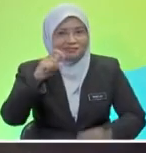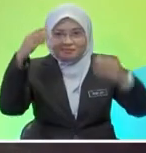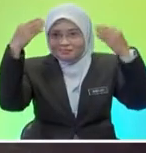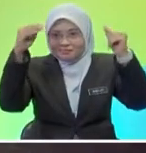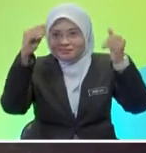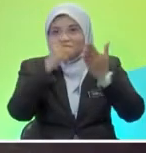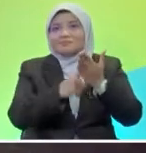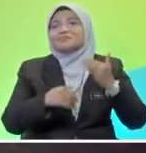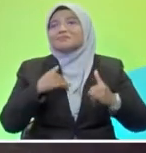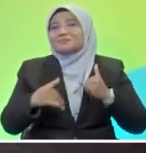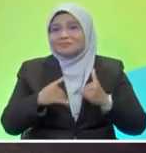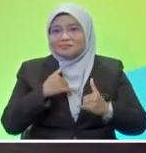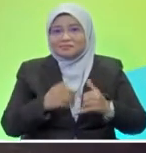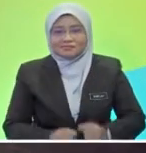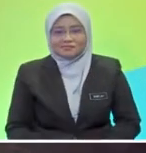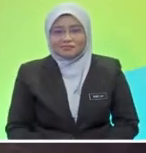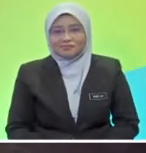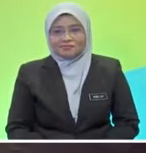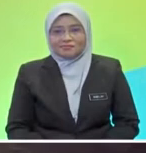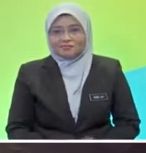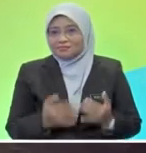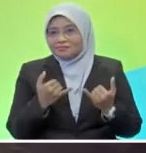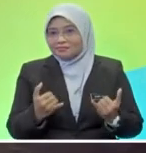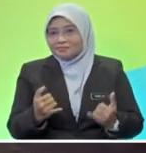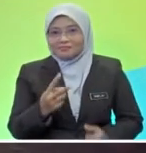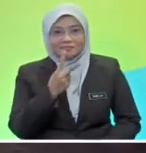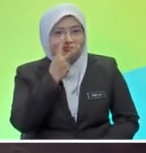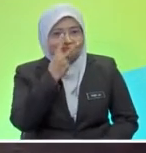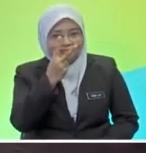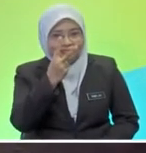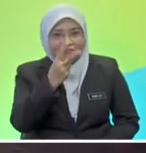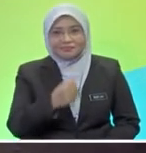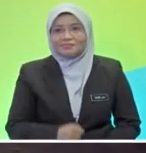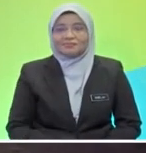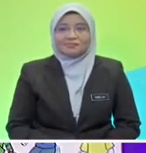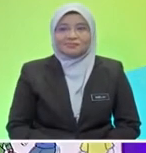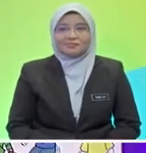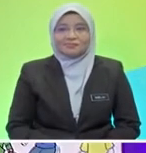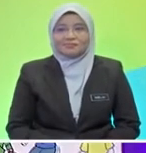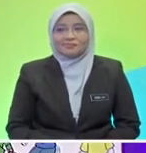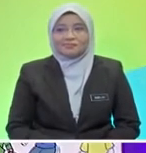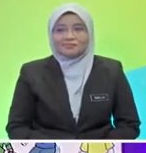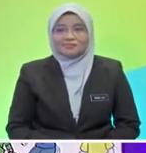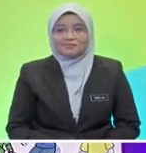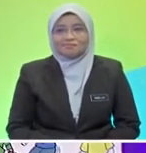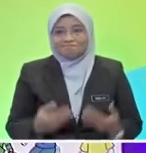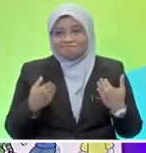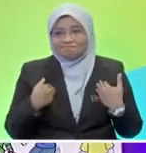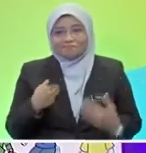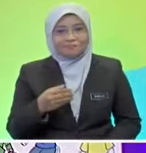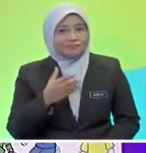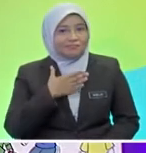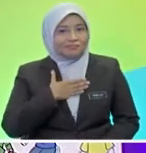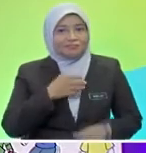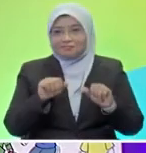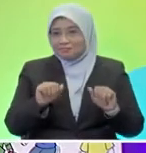Okay, Shafika, can you see the board here? Okay, we have I can and I can't. Mm-hmm. Okay, today we